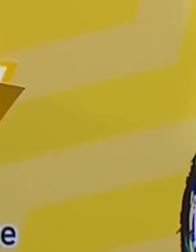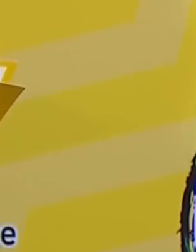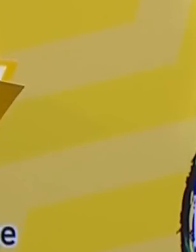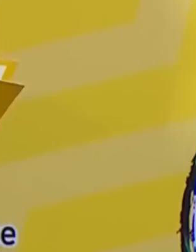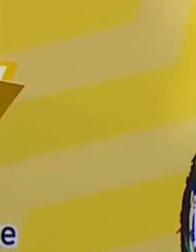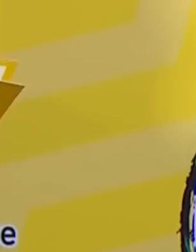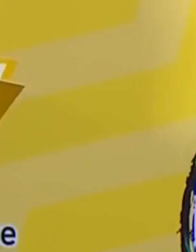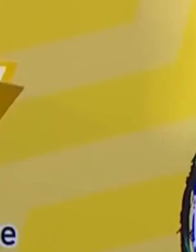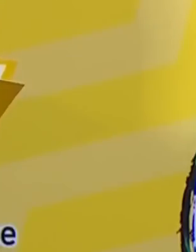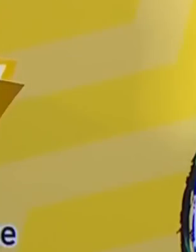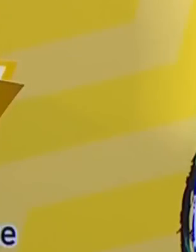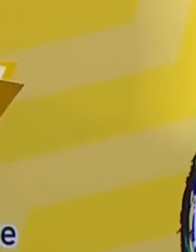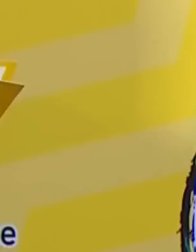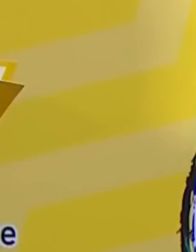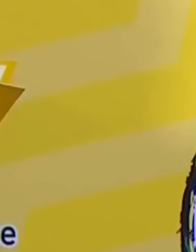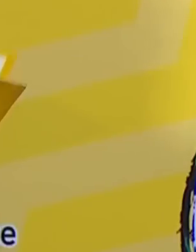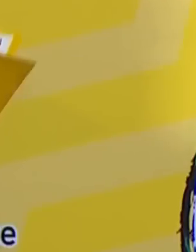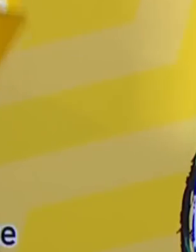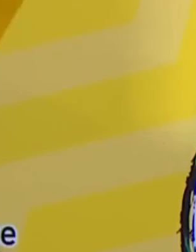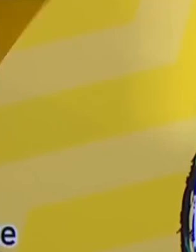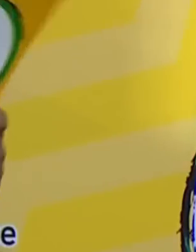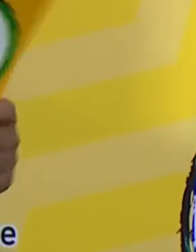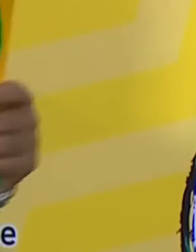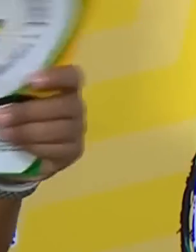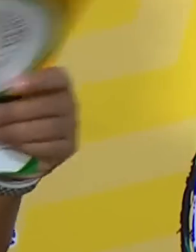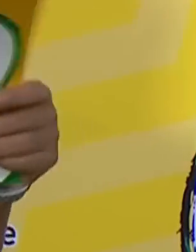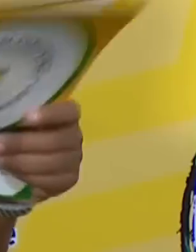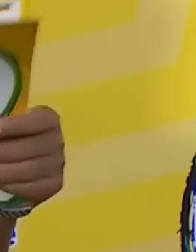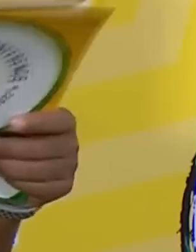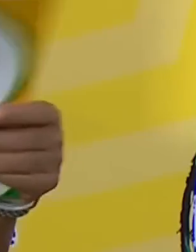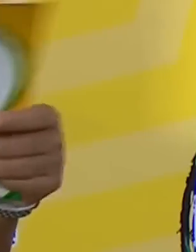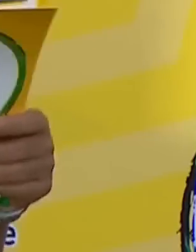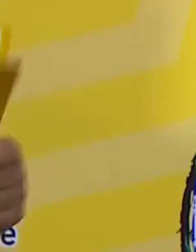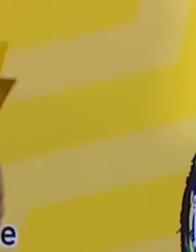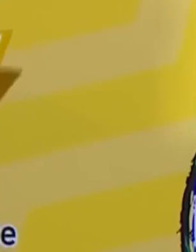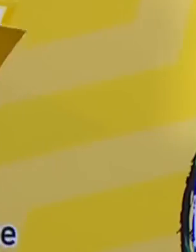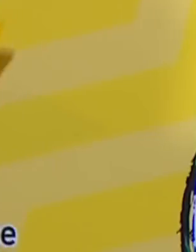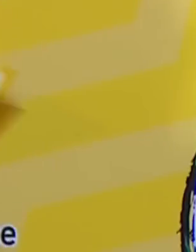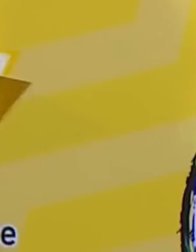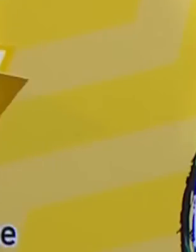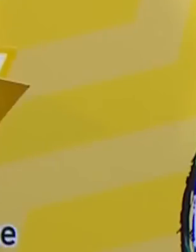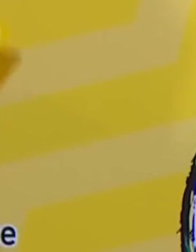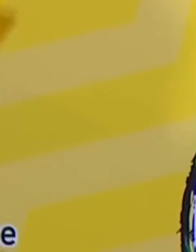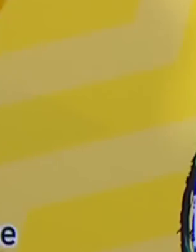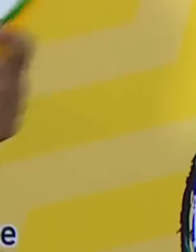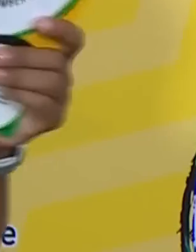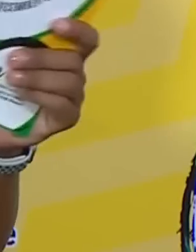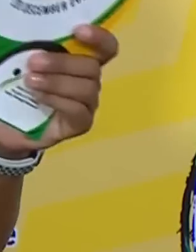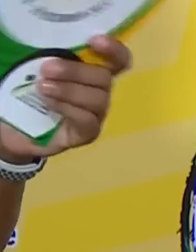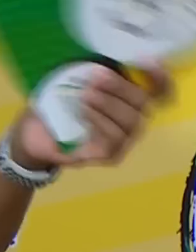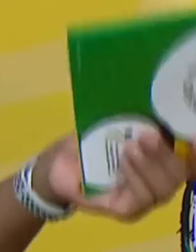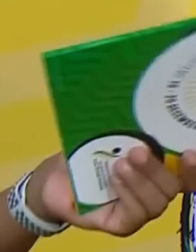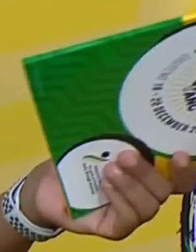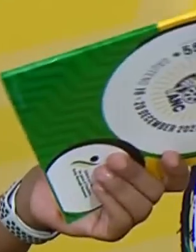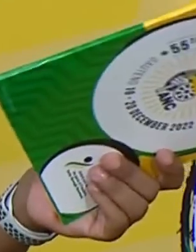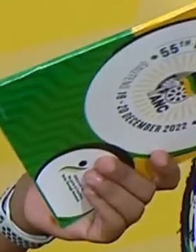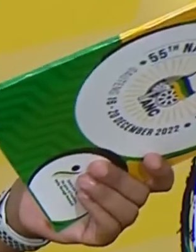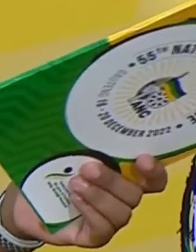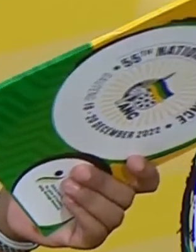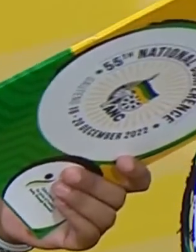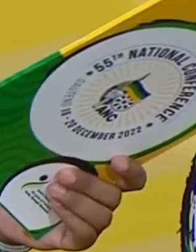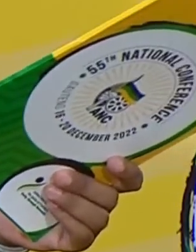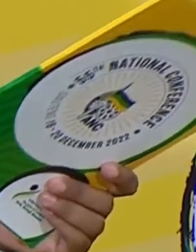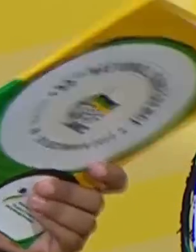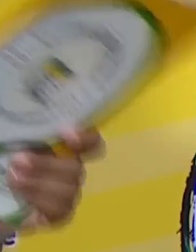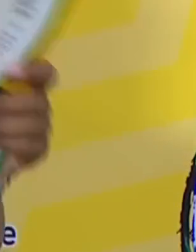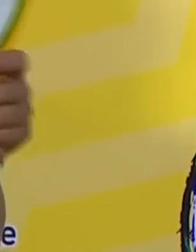we said the ANC Today team will also have to handle is the interviews, those outside interviews. So they will be setting up that gazebo,